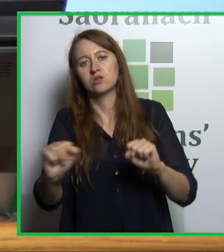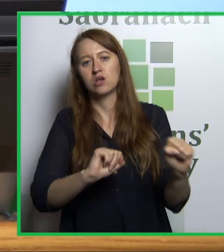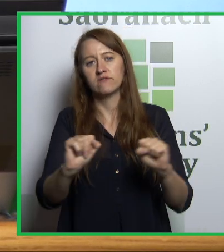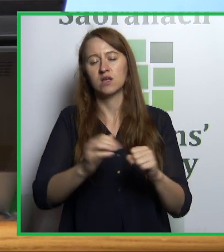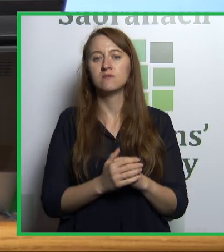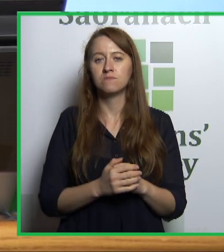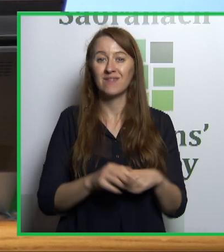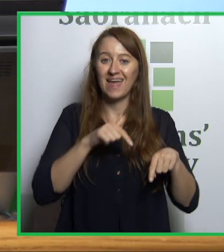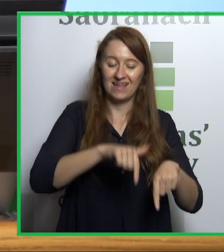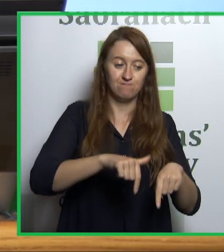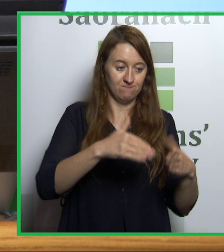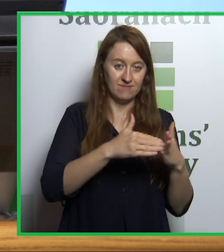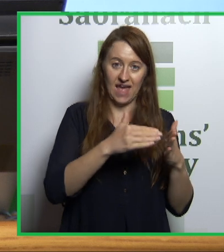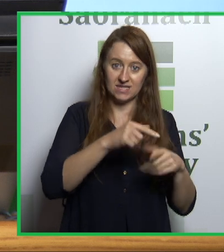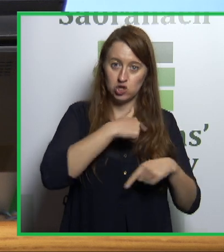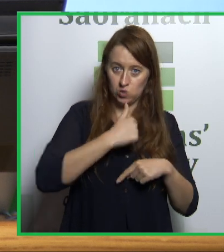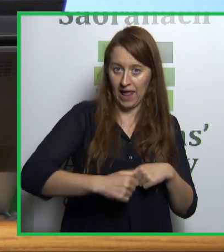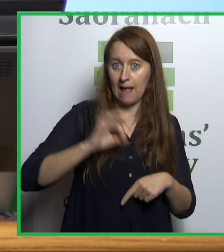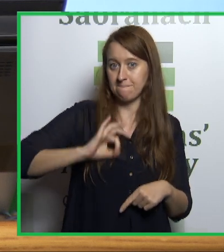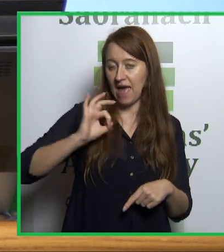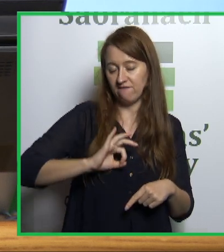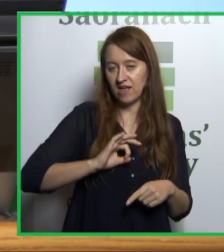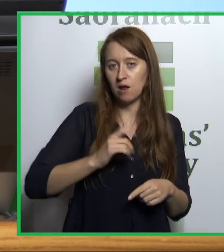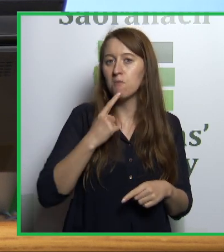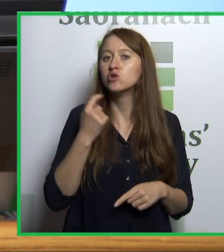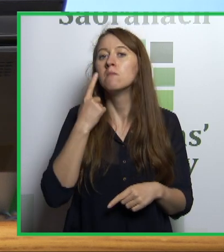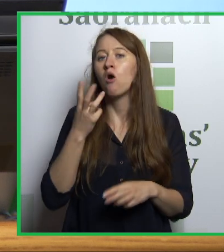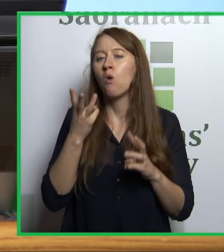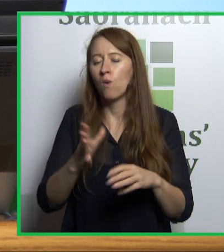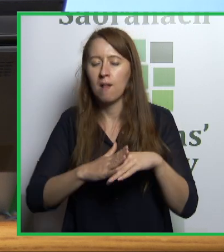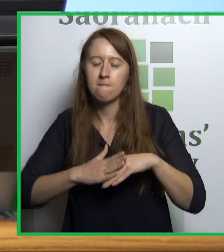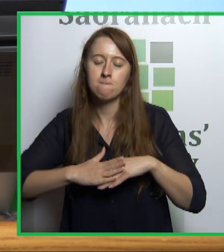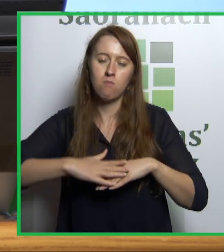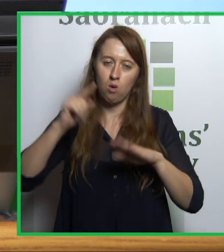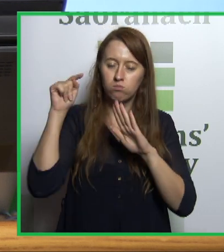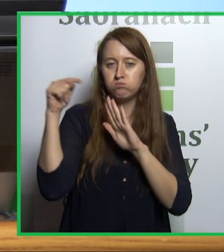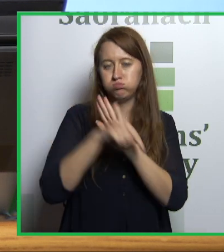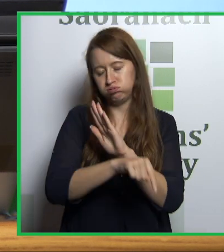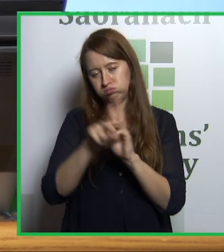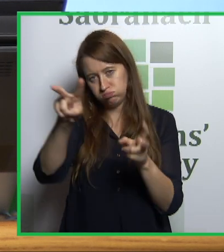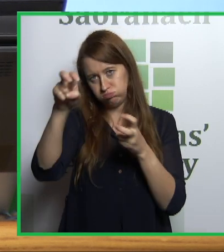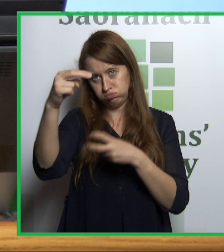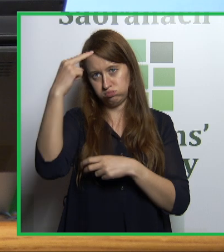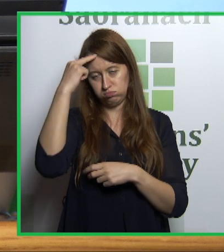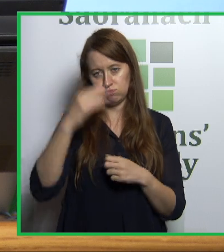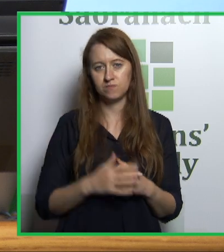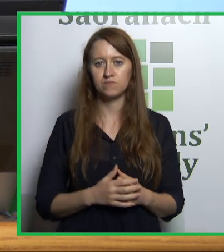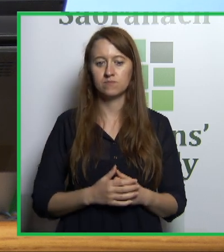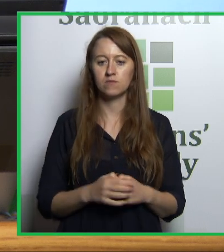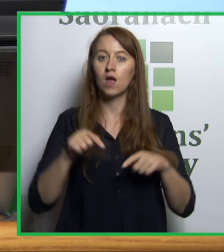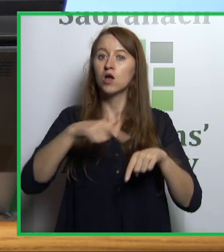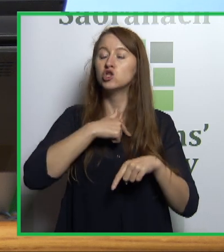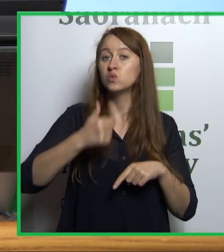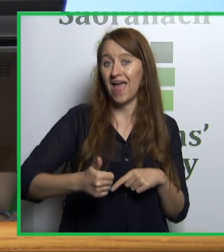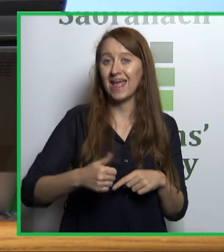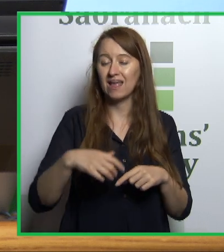more beneficial as well. I think another theme that's come through today, which did come through in our first assembly, was whatever way we